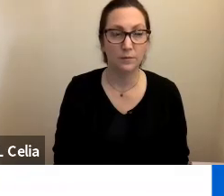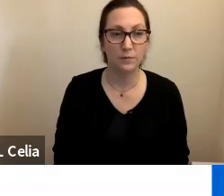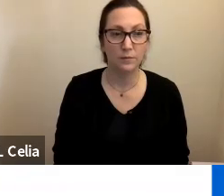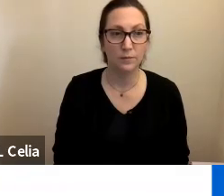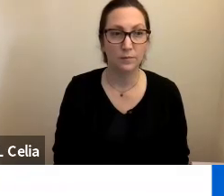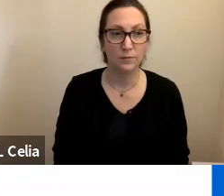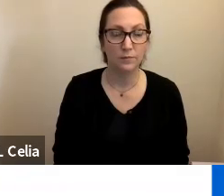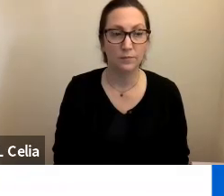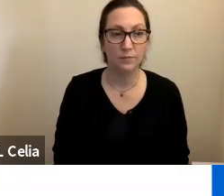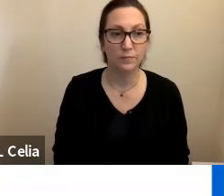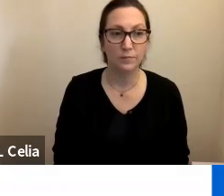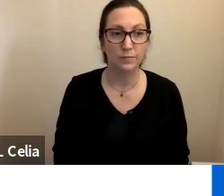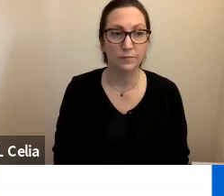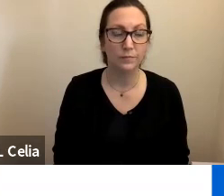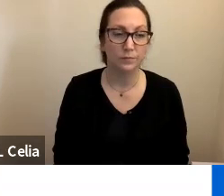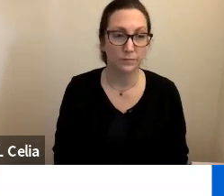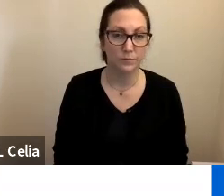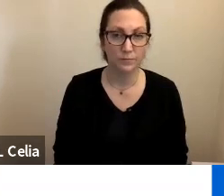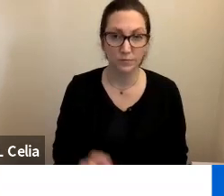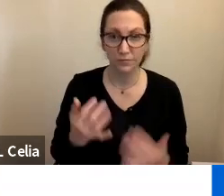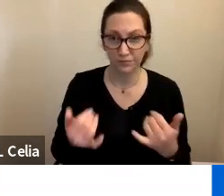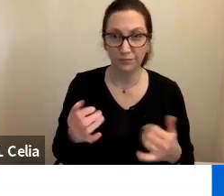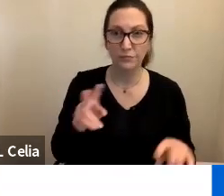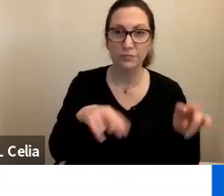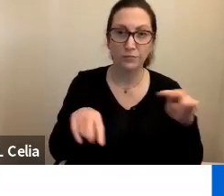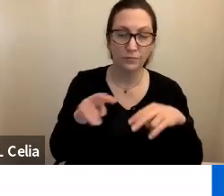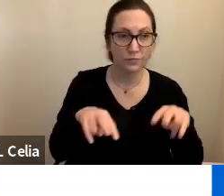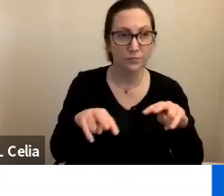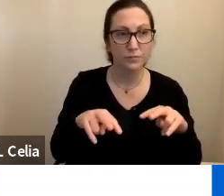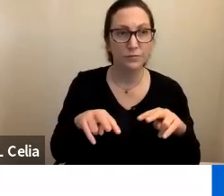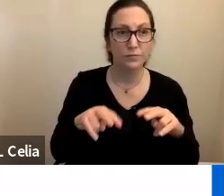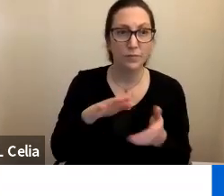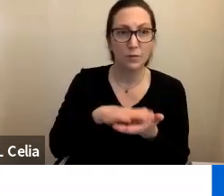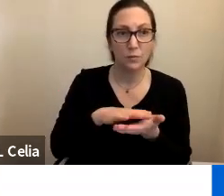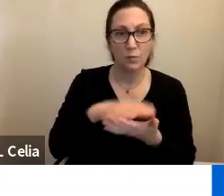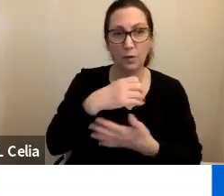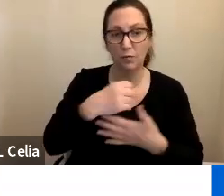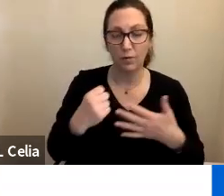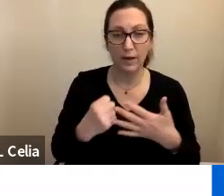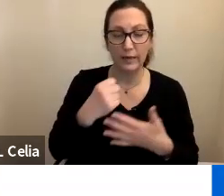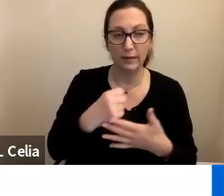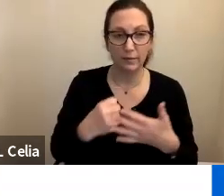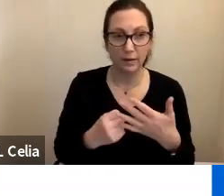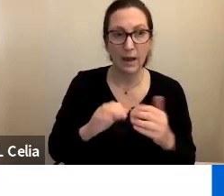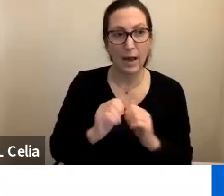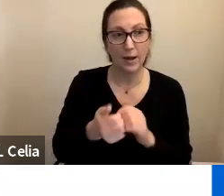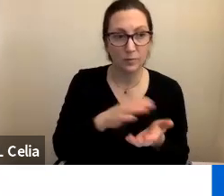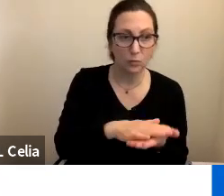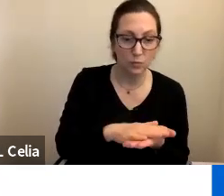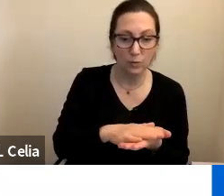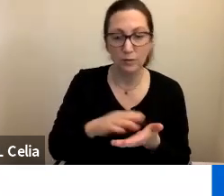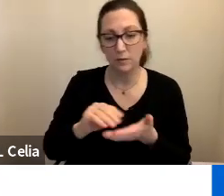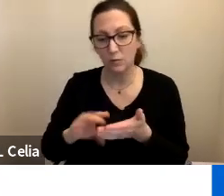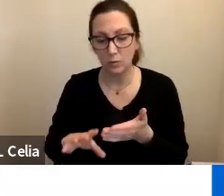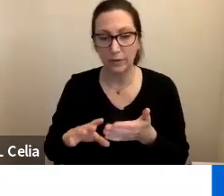And so we'll be looking at school ranking data, how students and families chose to rank